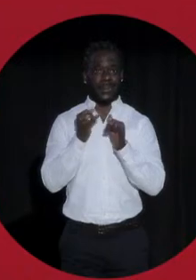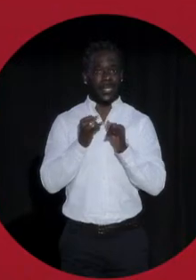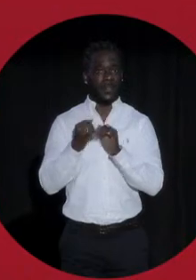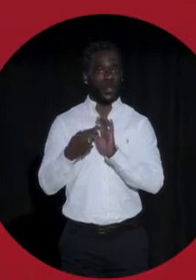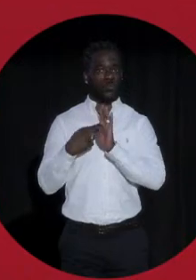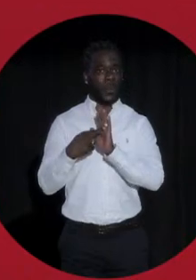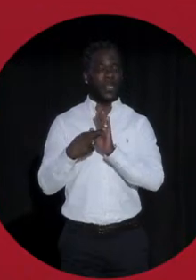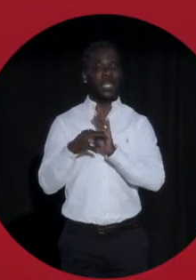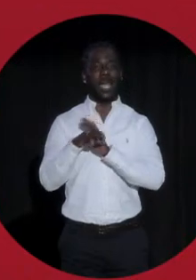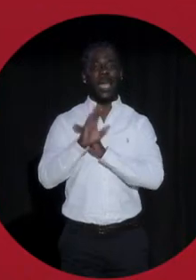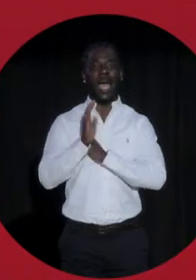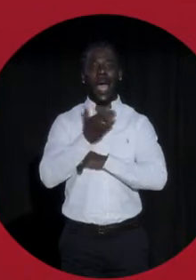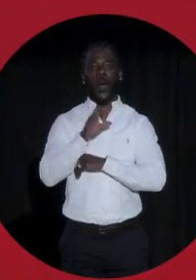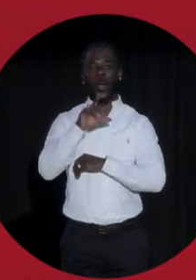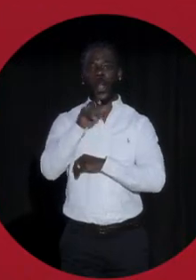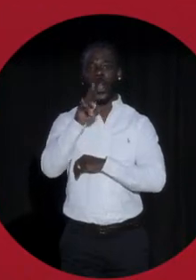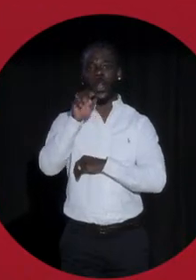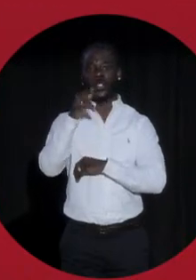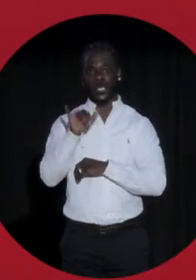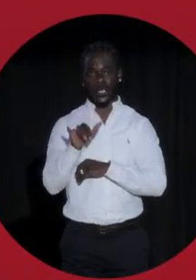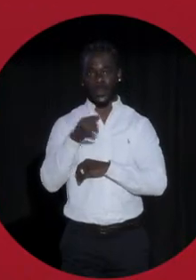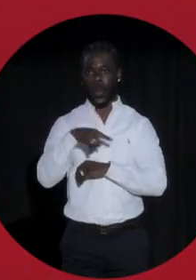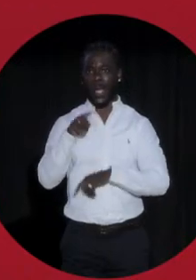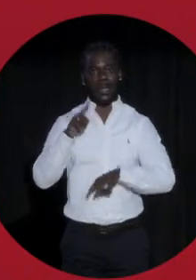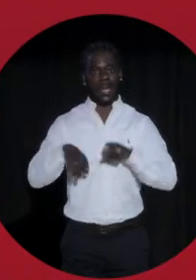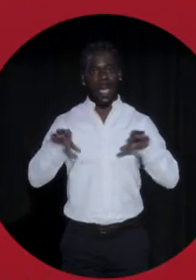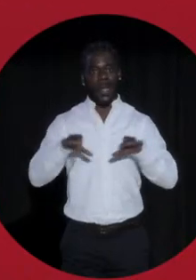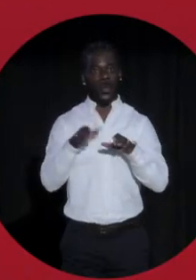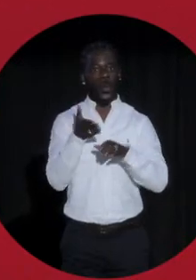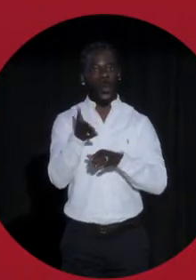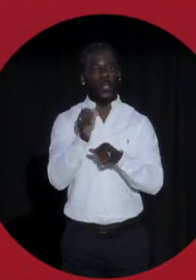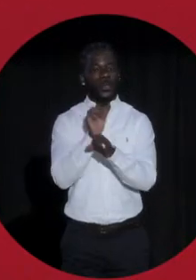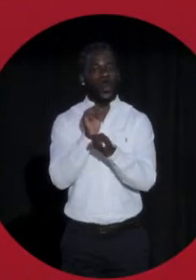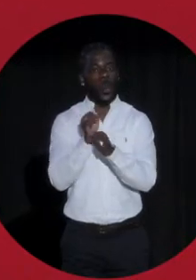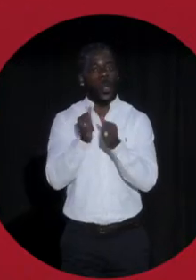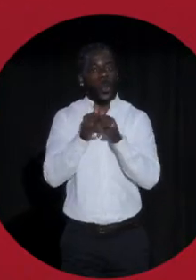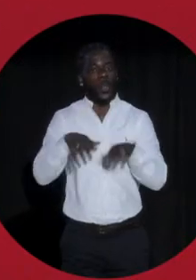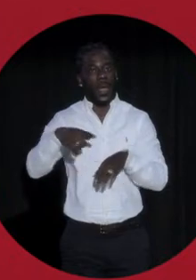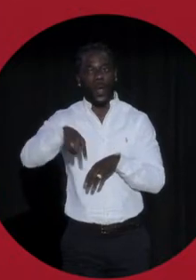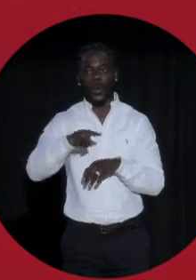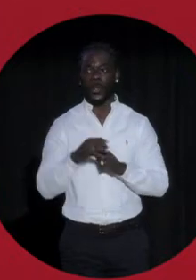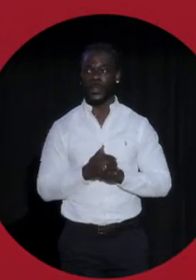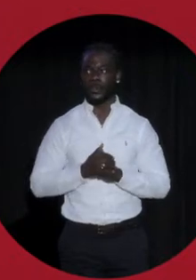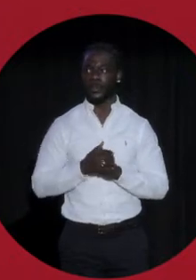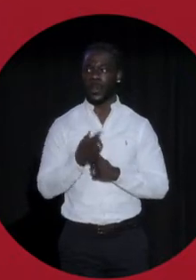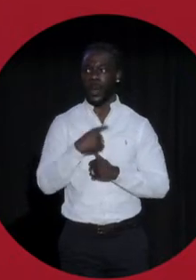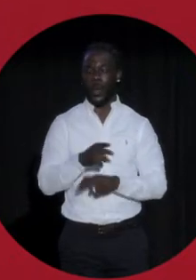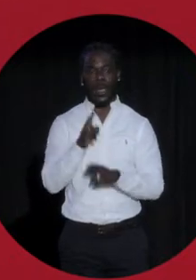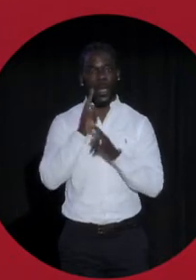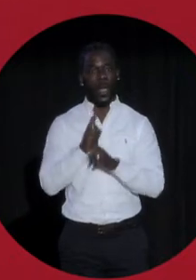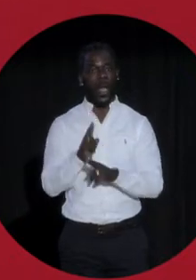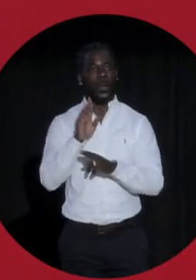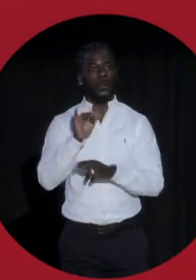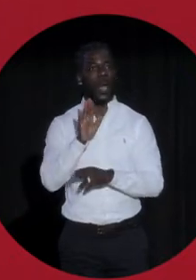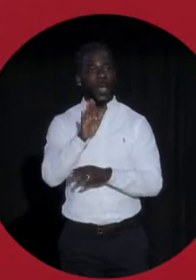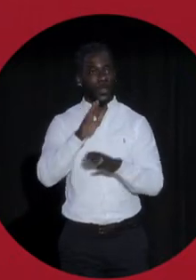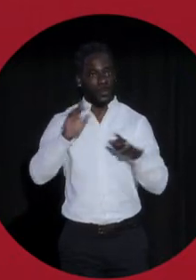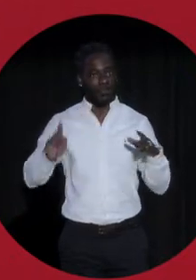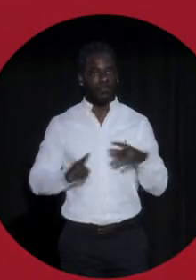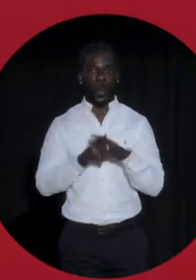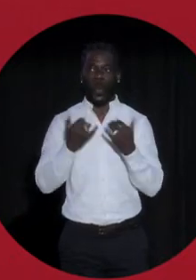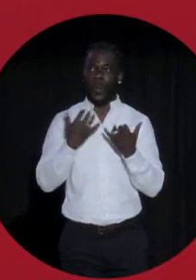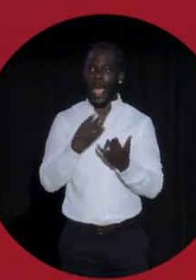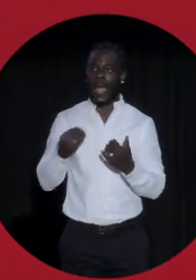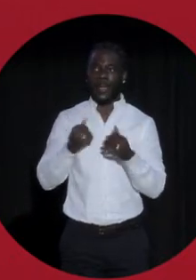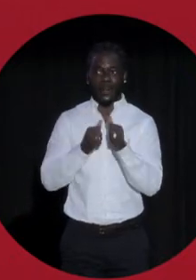clergy. We could not do this work without you, and we are deeply honored by your presence and